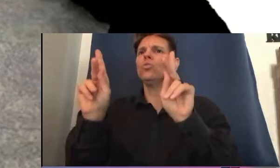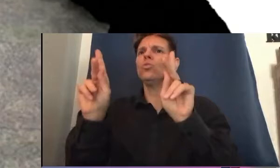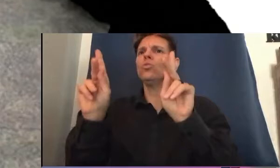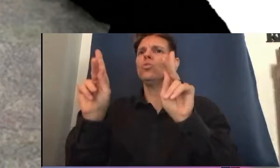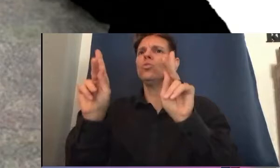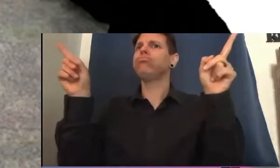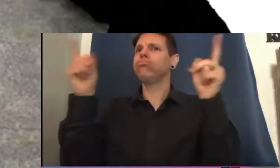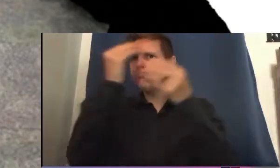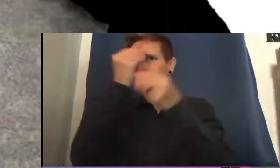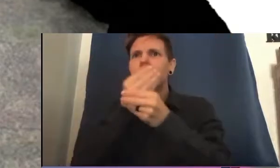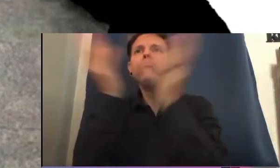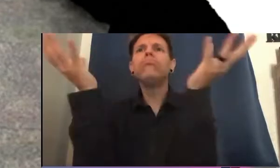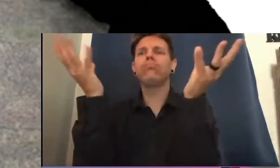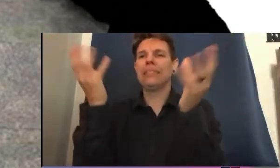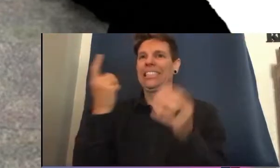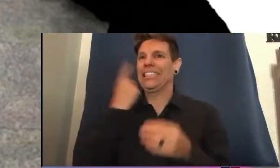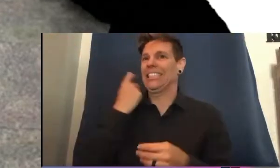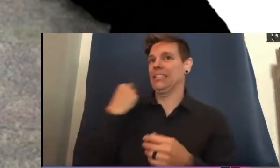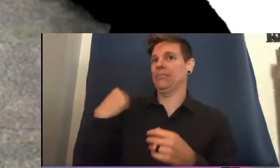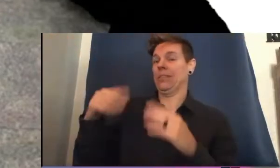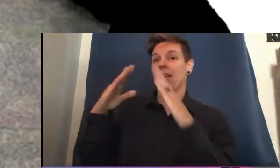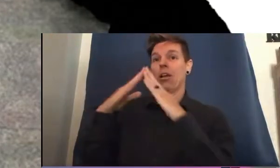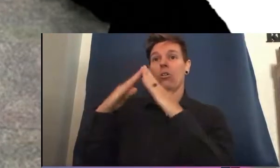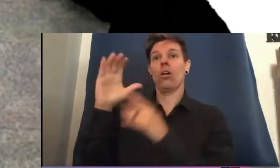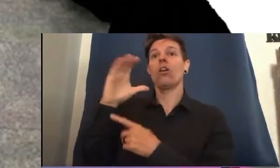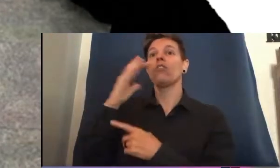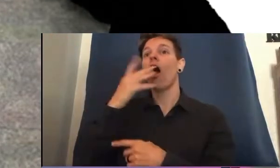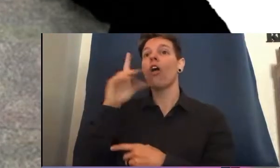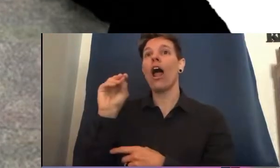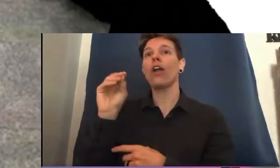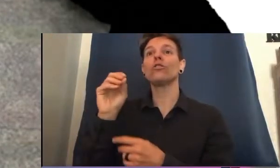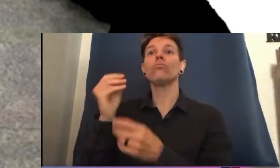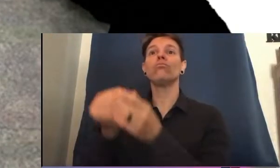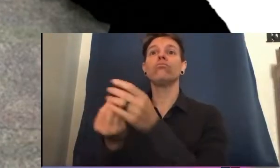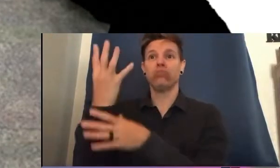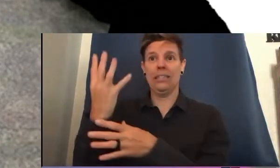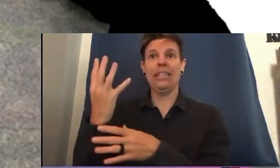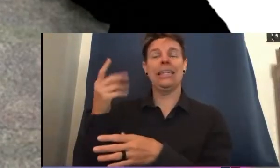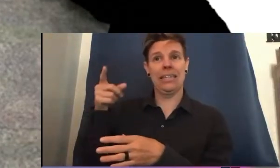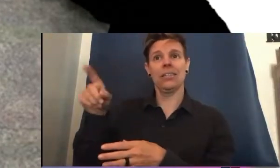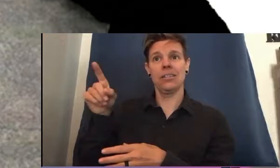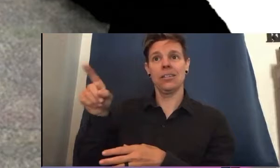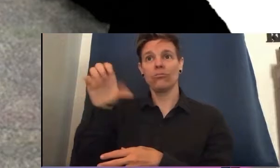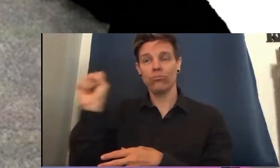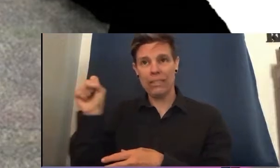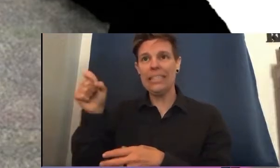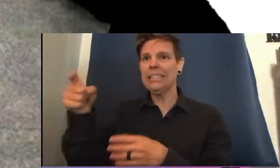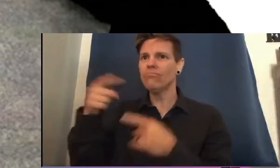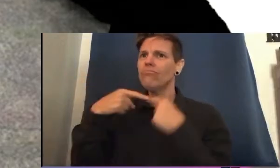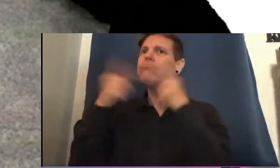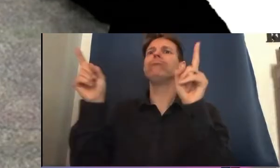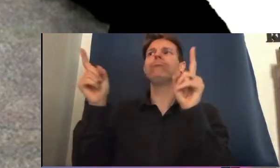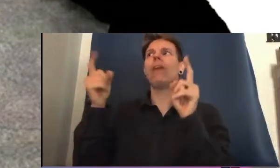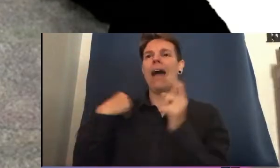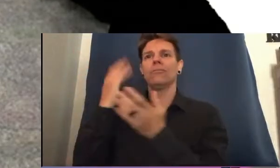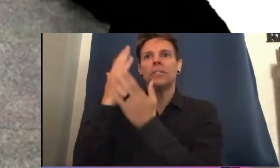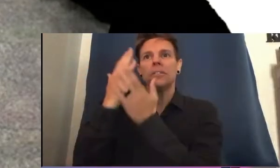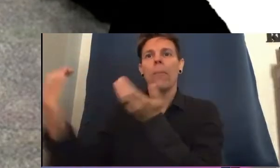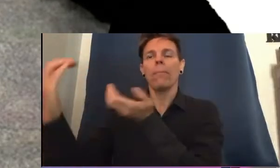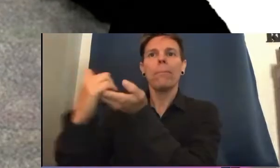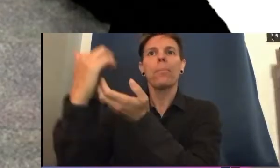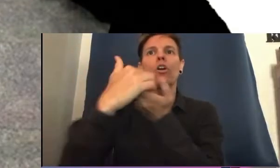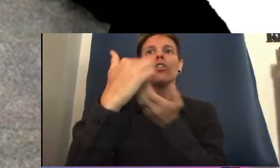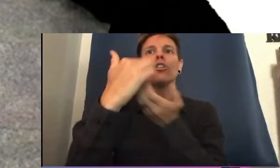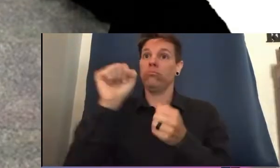the City of Colorado Springs doing a presentation with some of our partners, and you know, we have made progress.